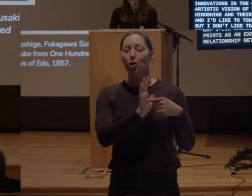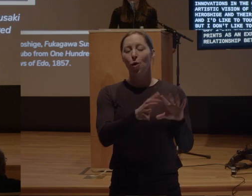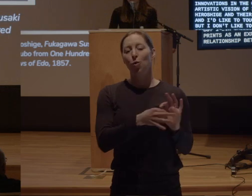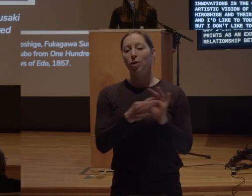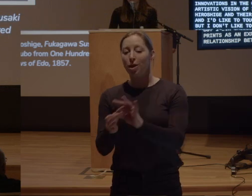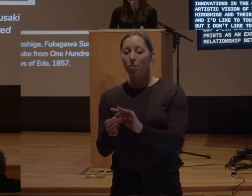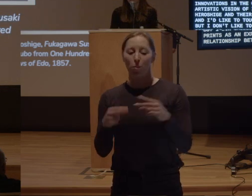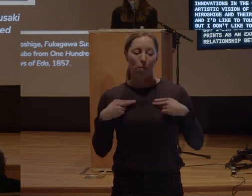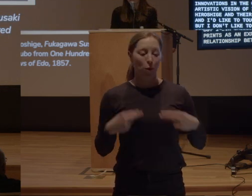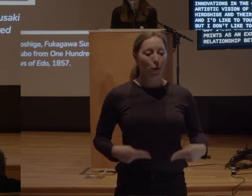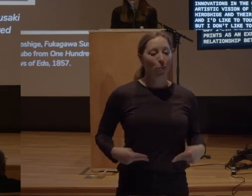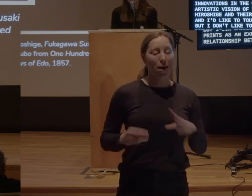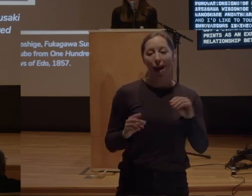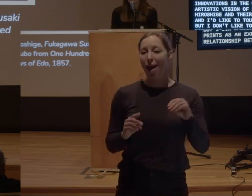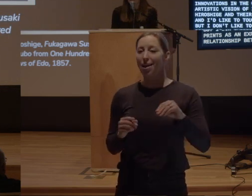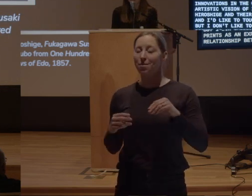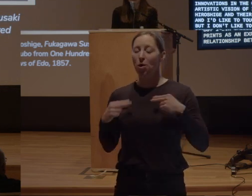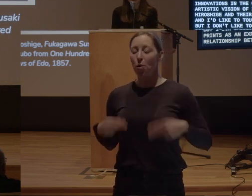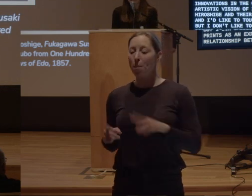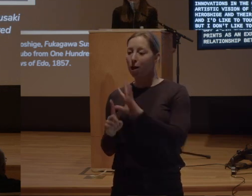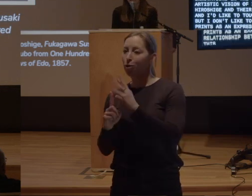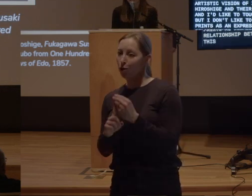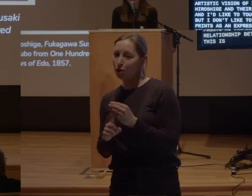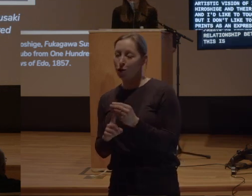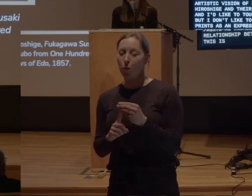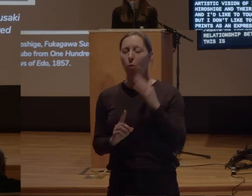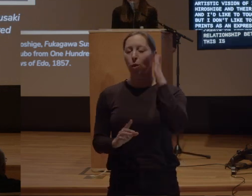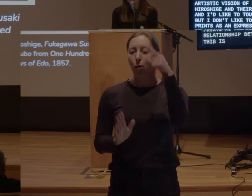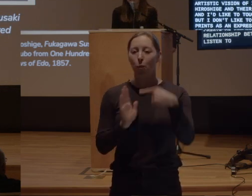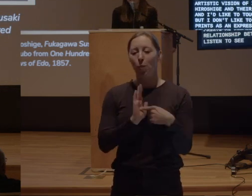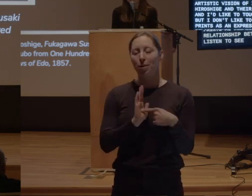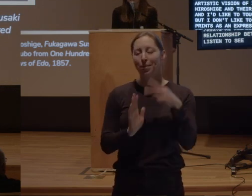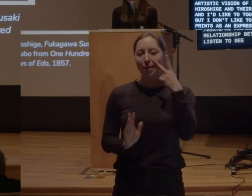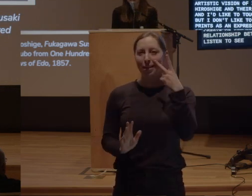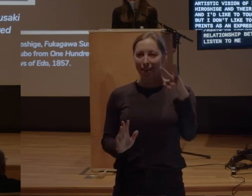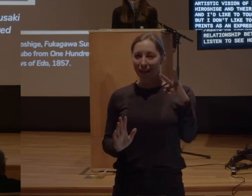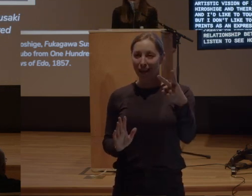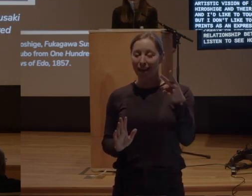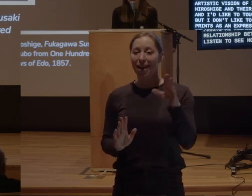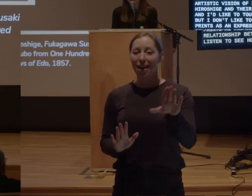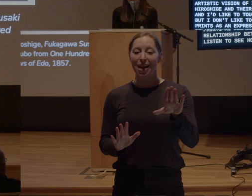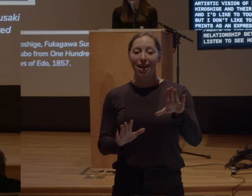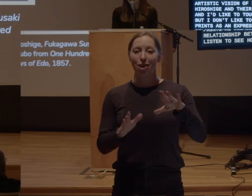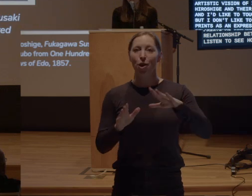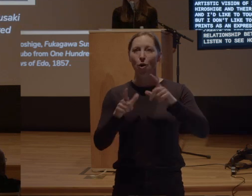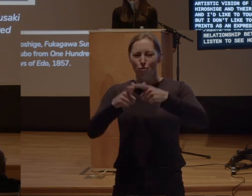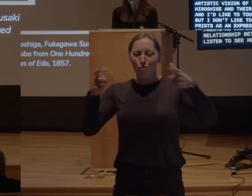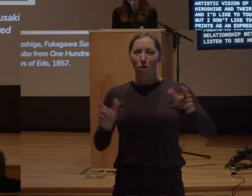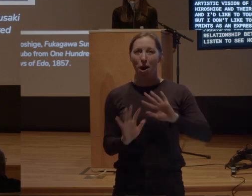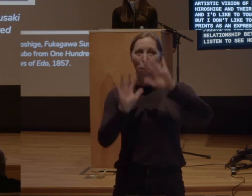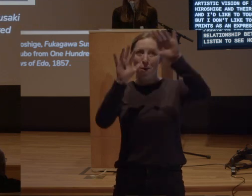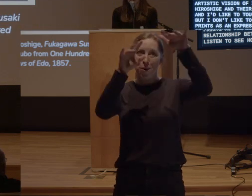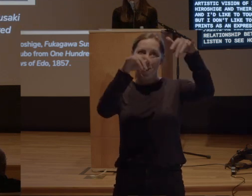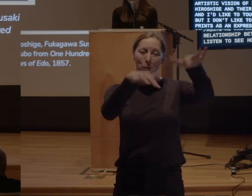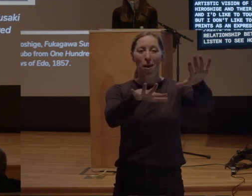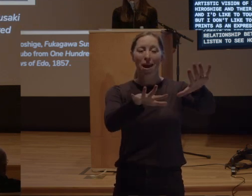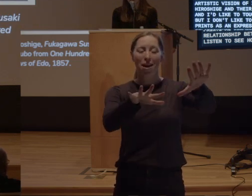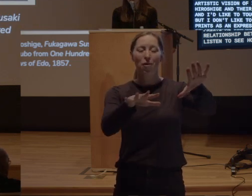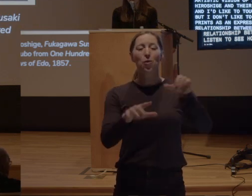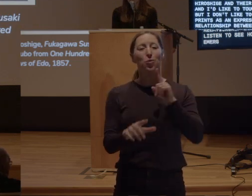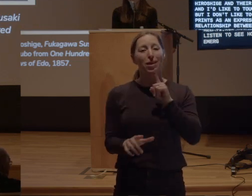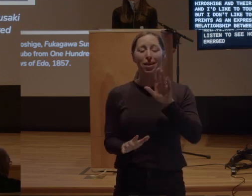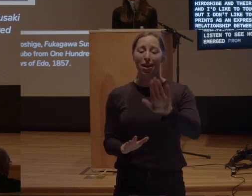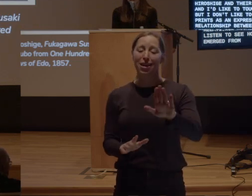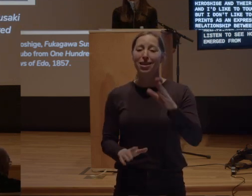nature. As we shall see, Hokusai's iconic Great Wave emerged from a series of encounters between